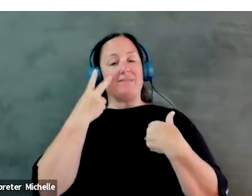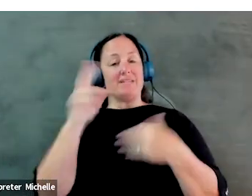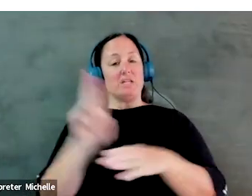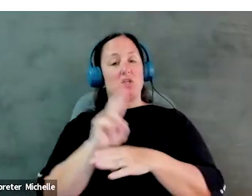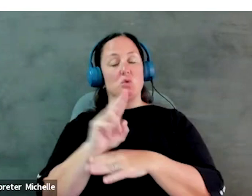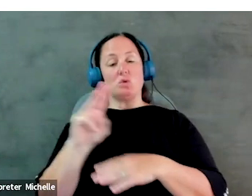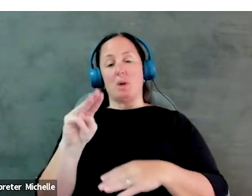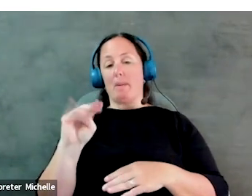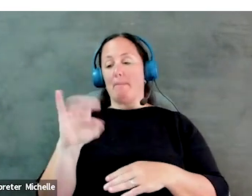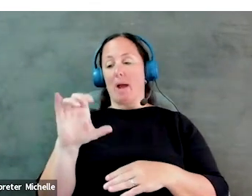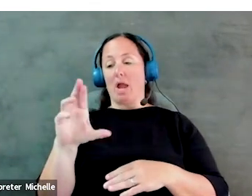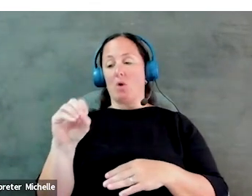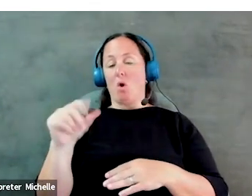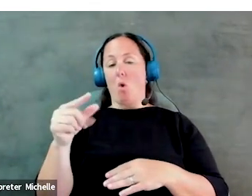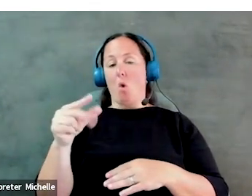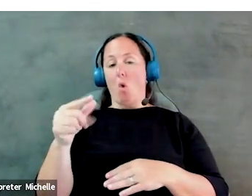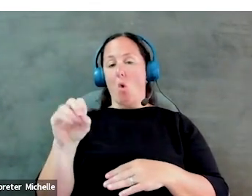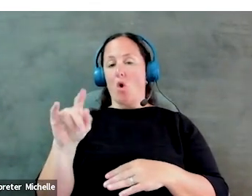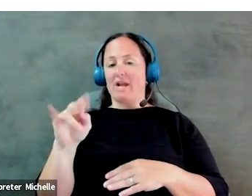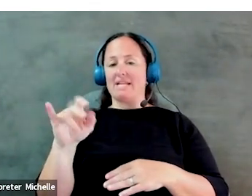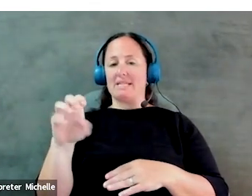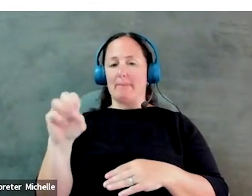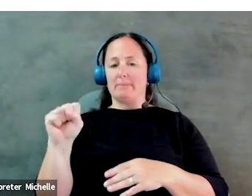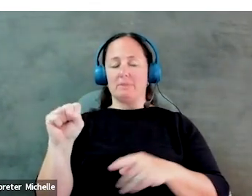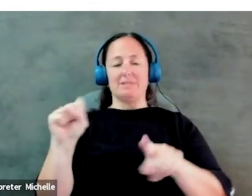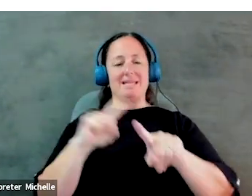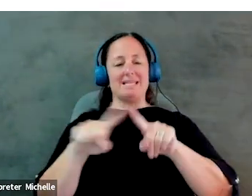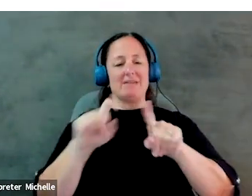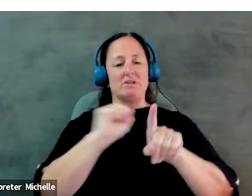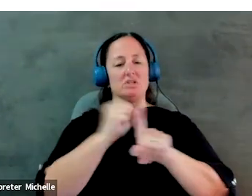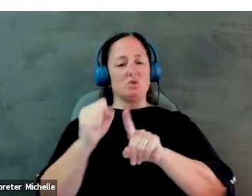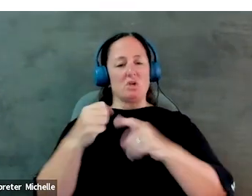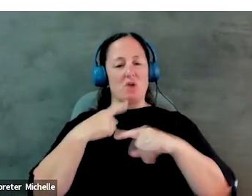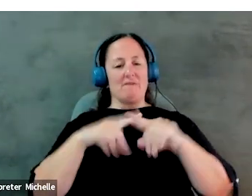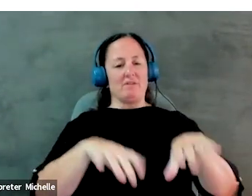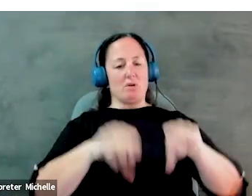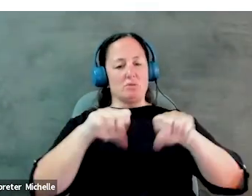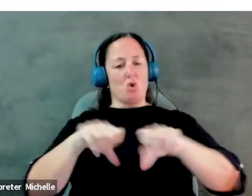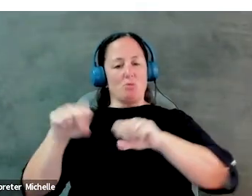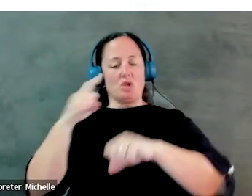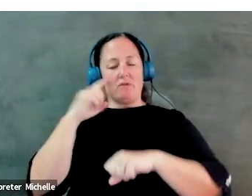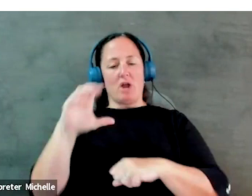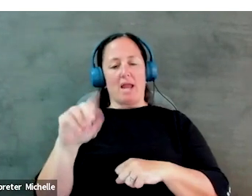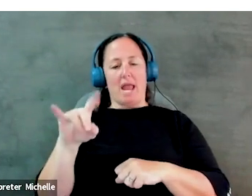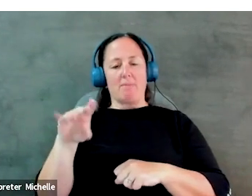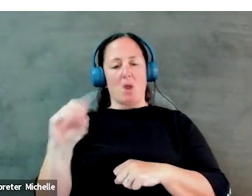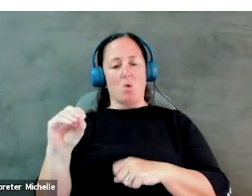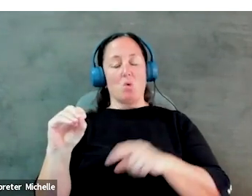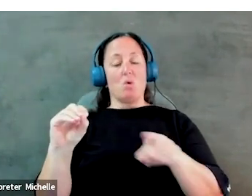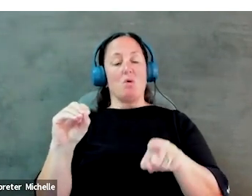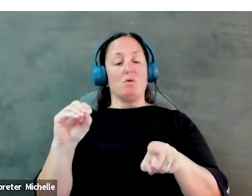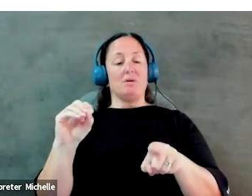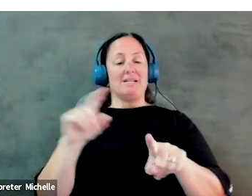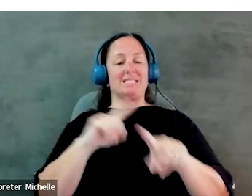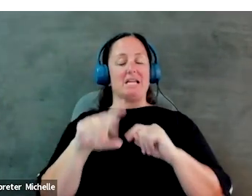We have seen the use of microorganisms, and in this specific case, we have different cadmium absorptions, in this particular case